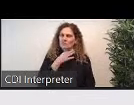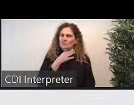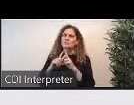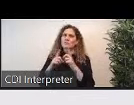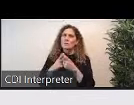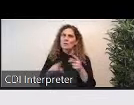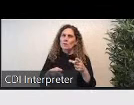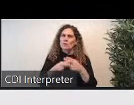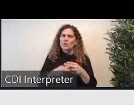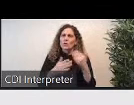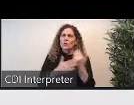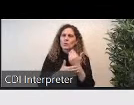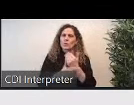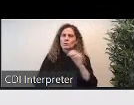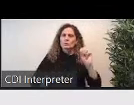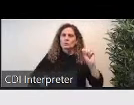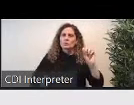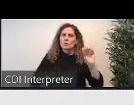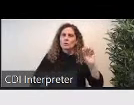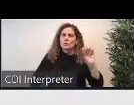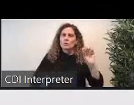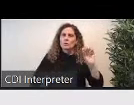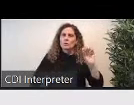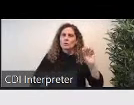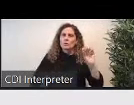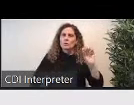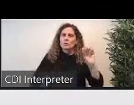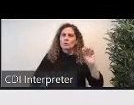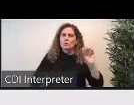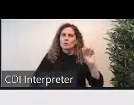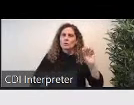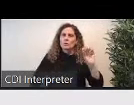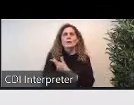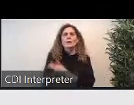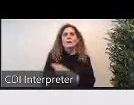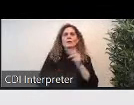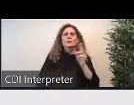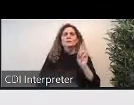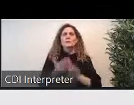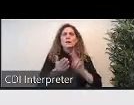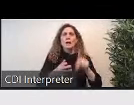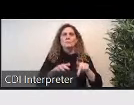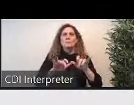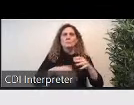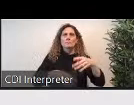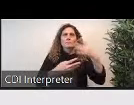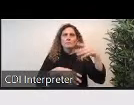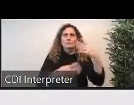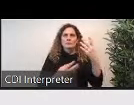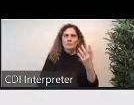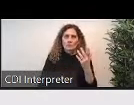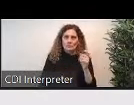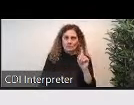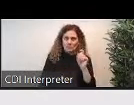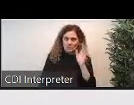February 22nd? And how do you think this will impact vaccinations locally?